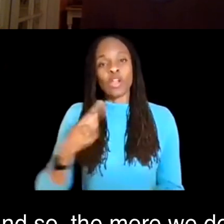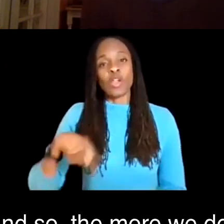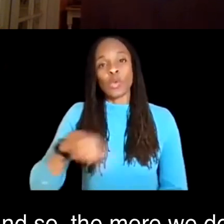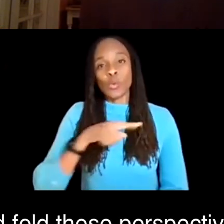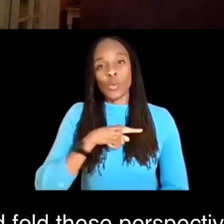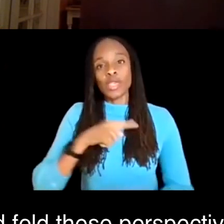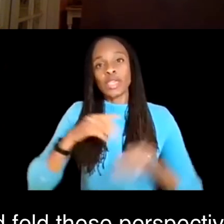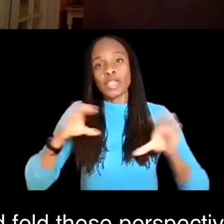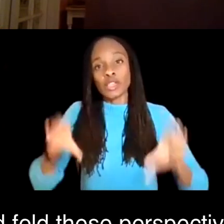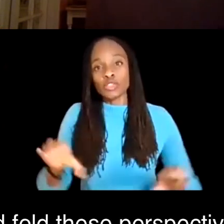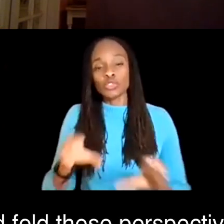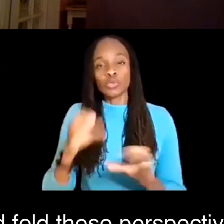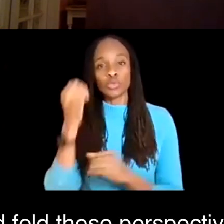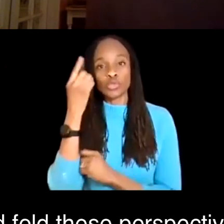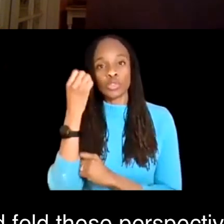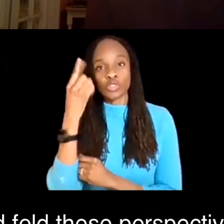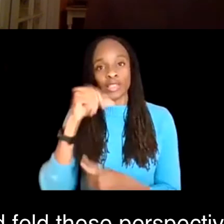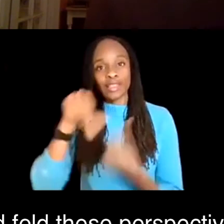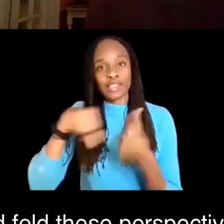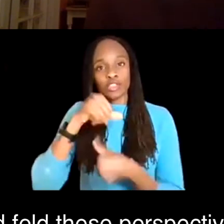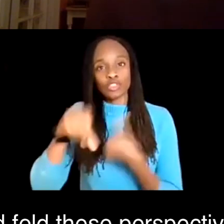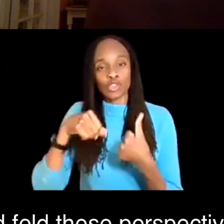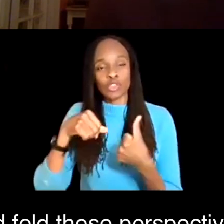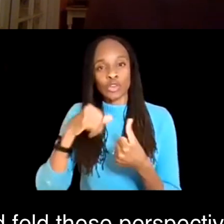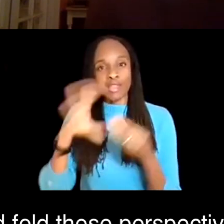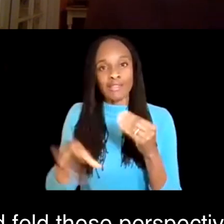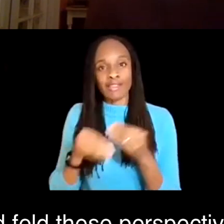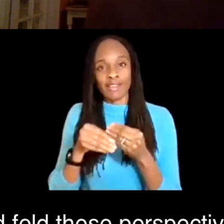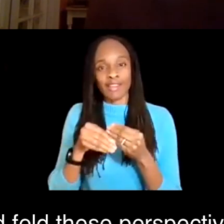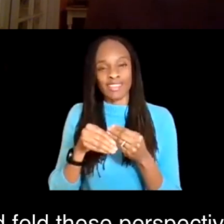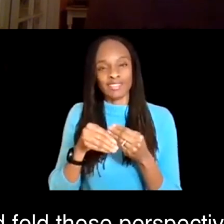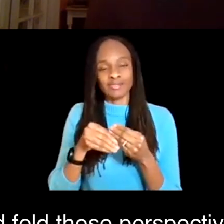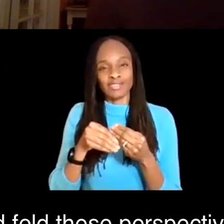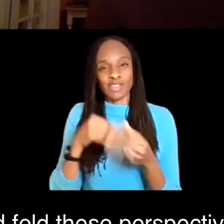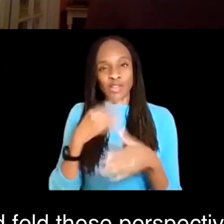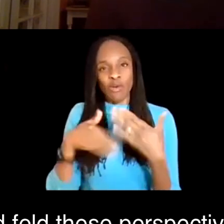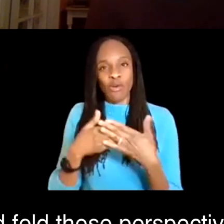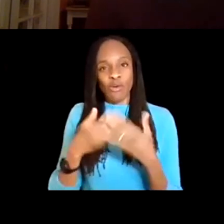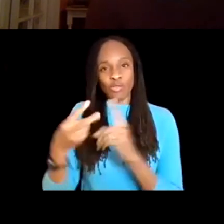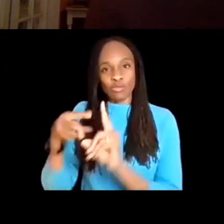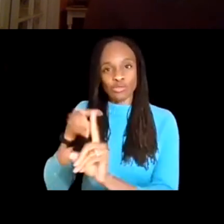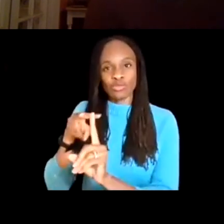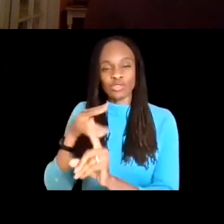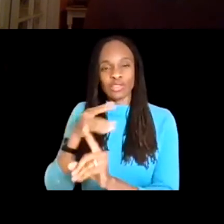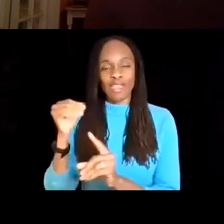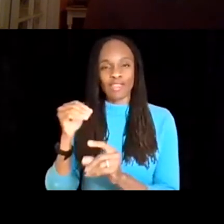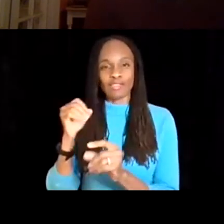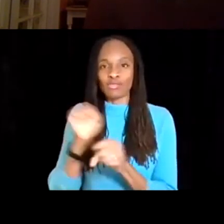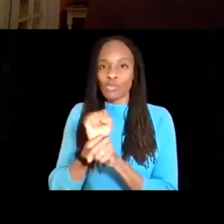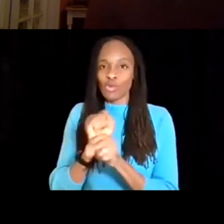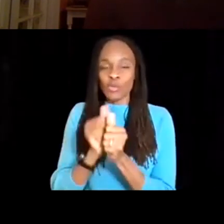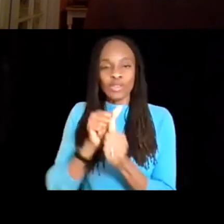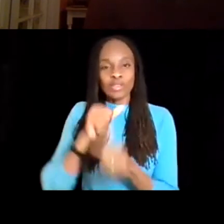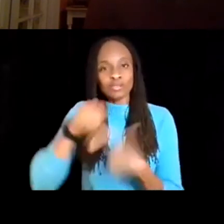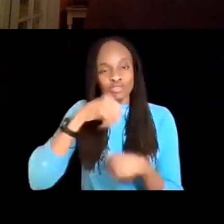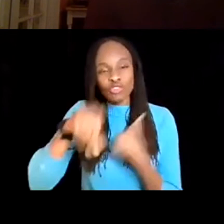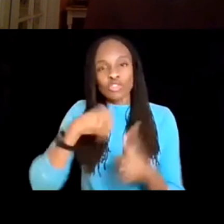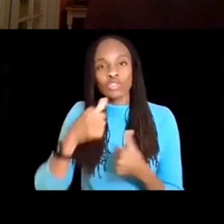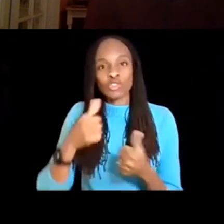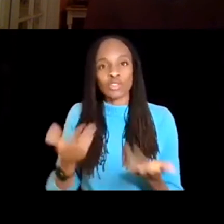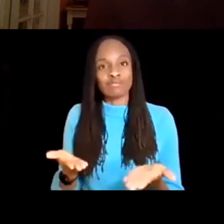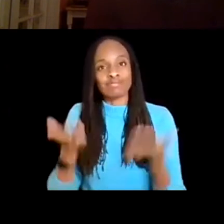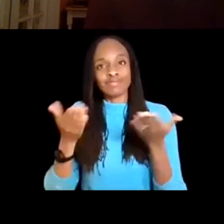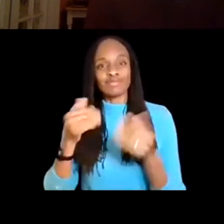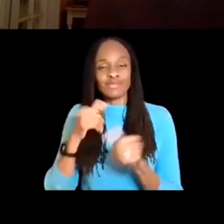understand each other and fold these perspectives in and employ each other and lift each other's stories is to the benefit